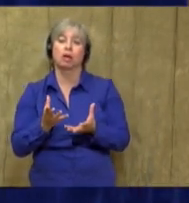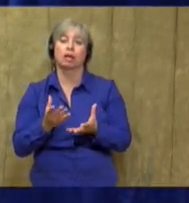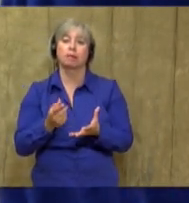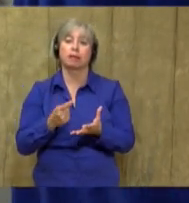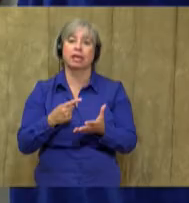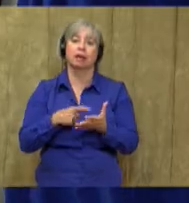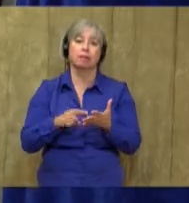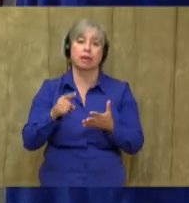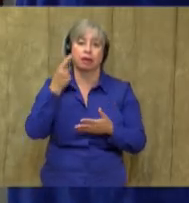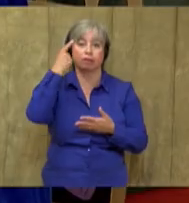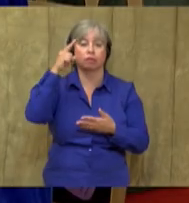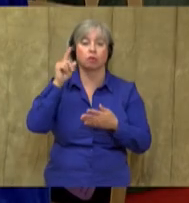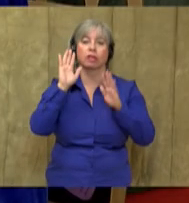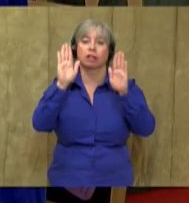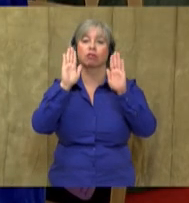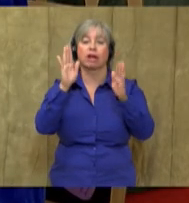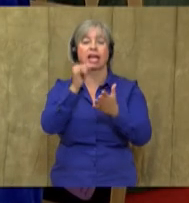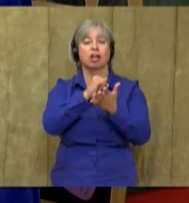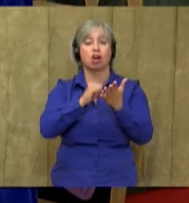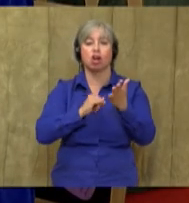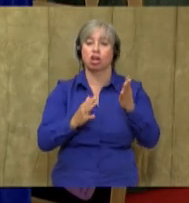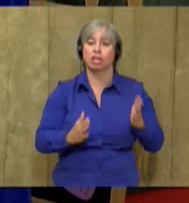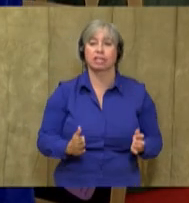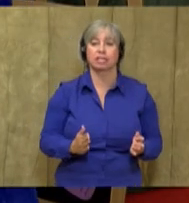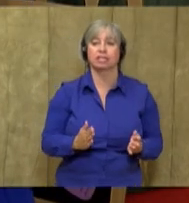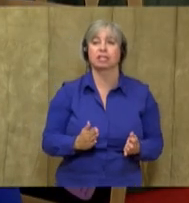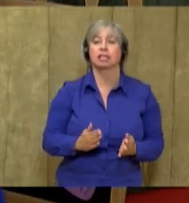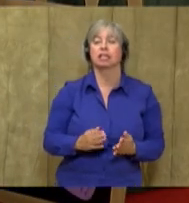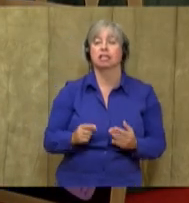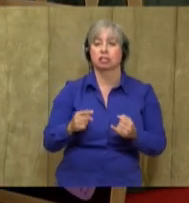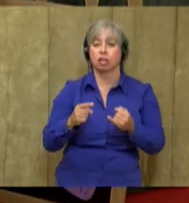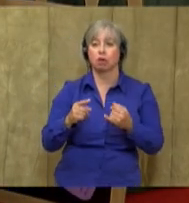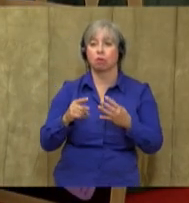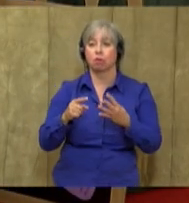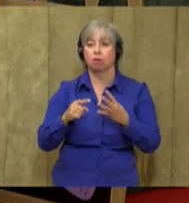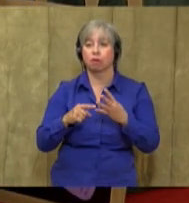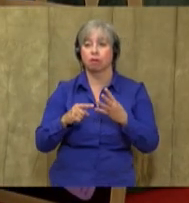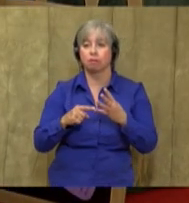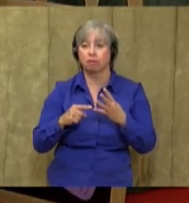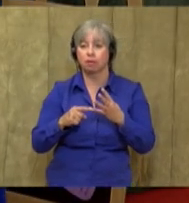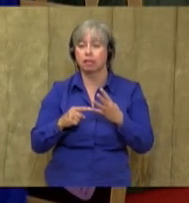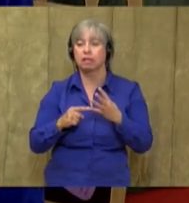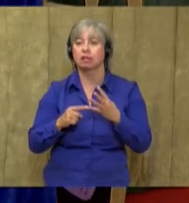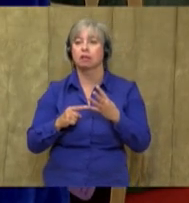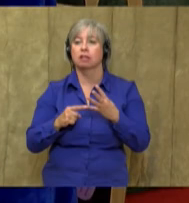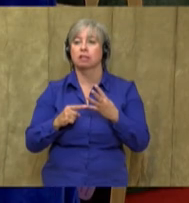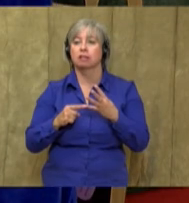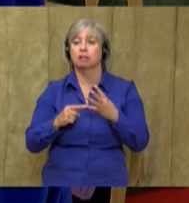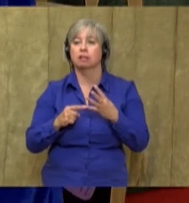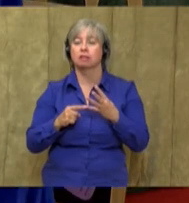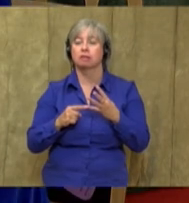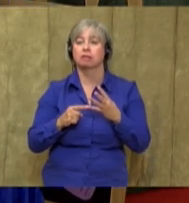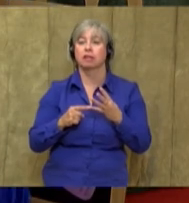what you're trying to do at this particular time. So the Medici family is going to become patrons of artists. Now, they're going to